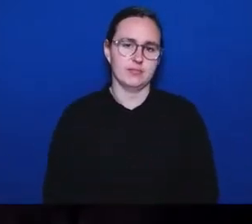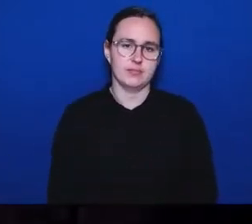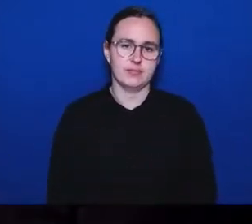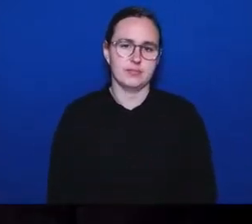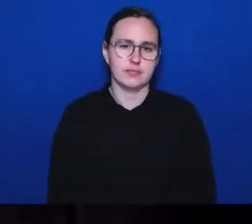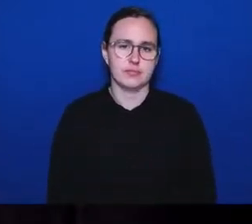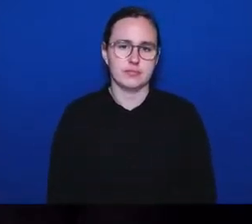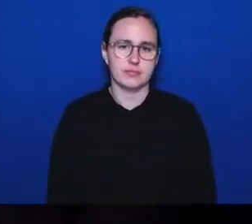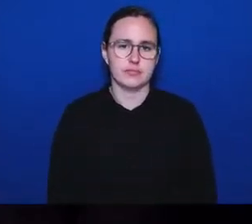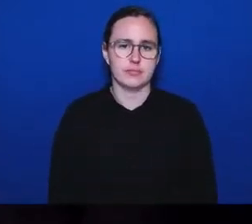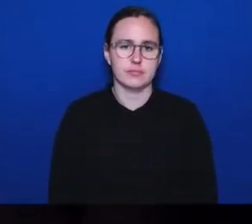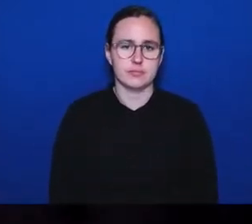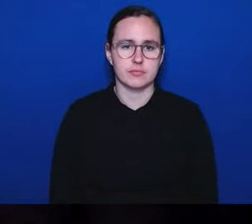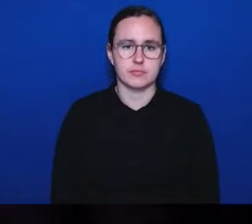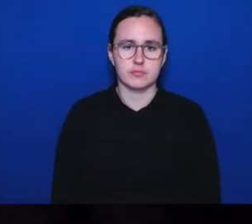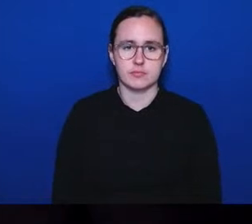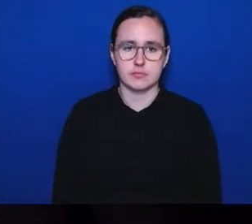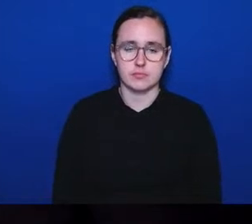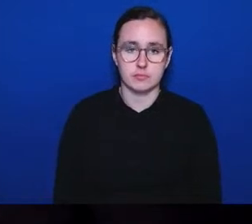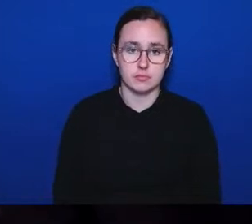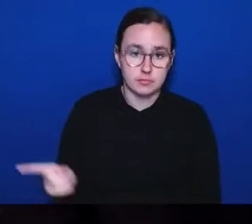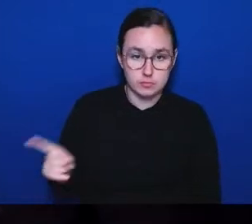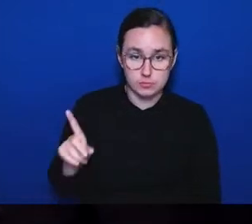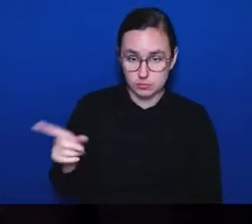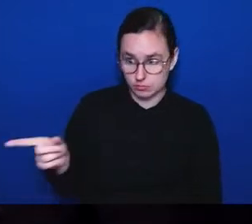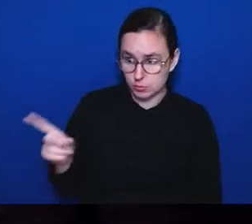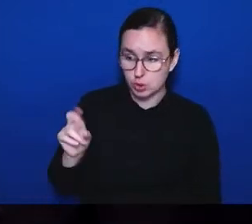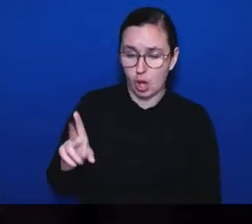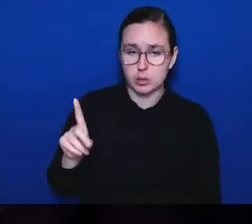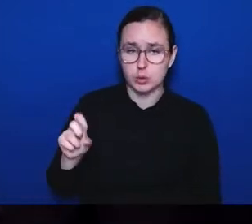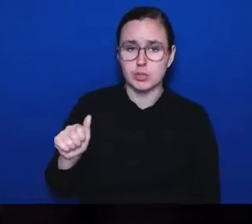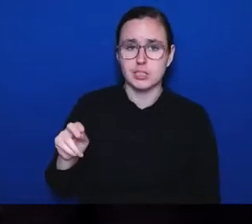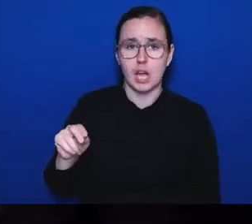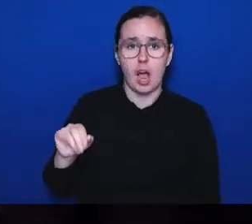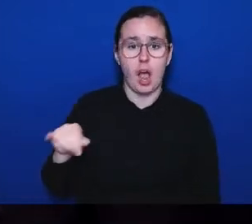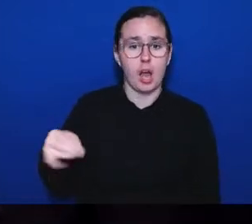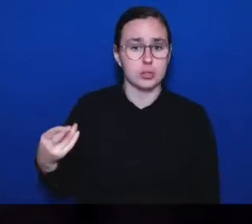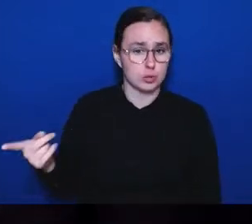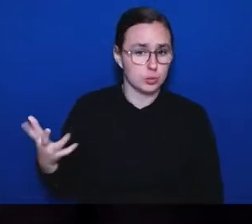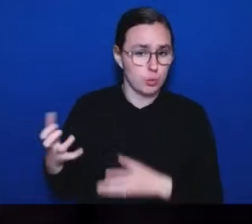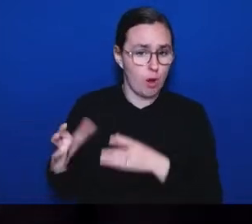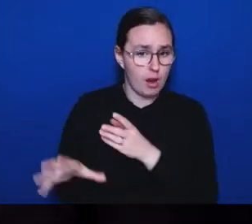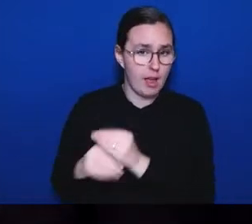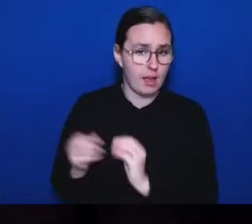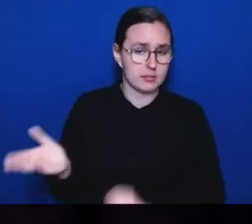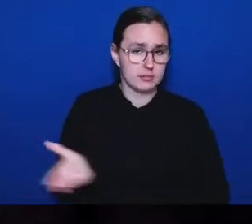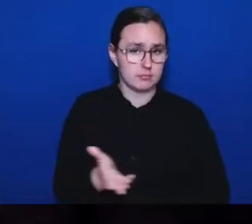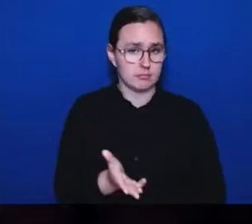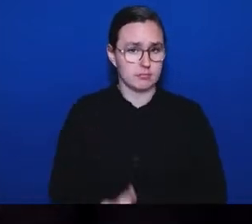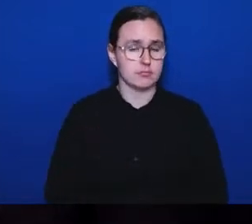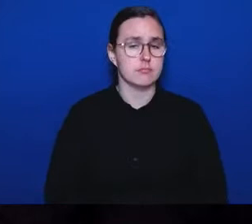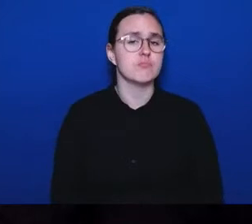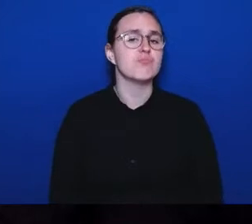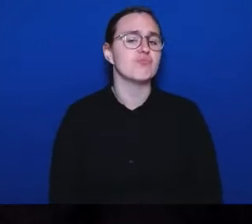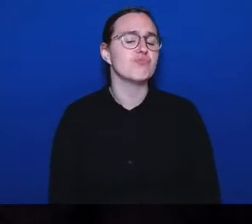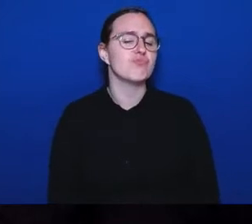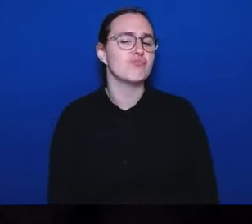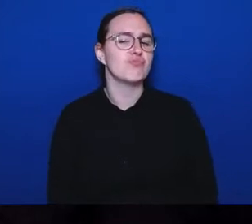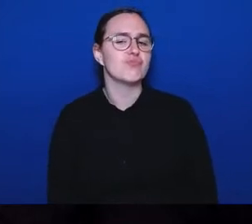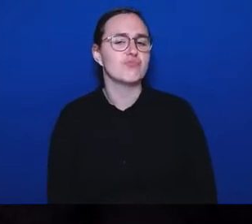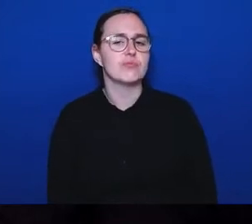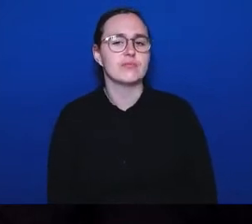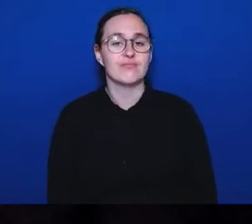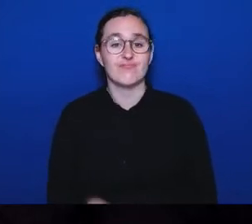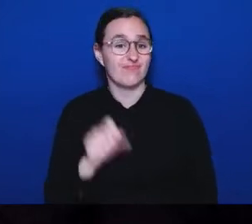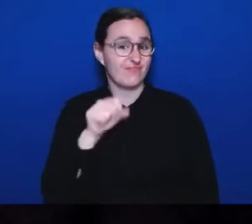I'd just like to add that this new payment model is a new way of doing things. We're listening to the concerns of many of our family doctors that have left practice